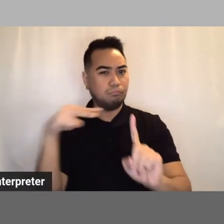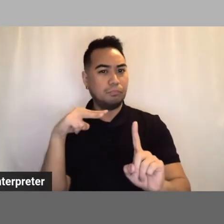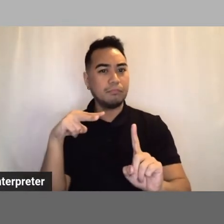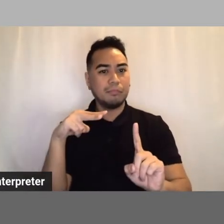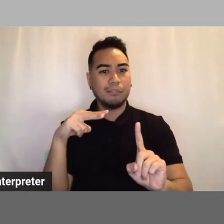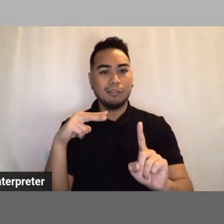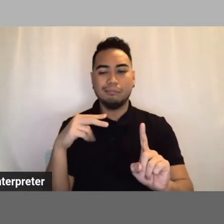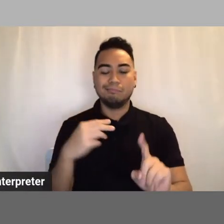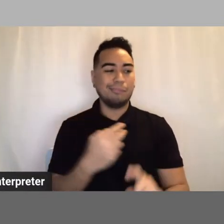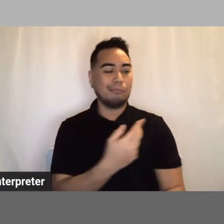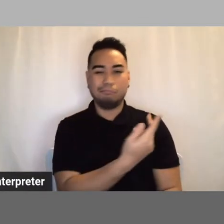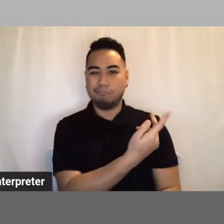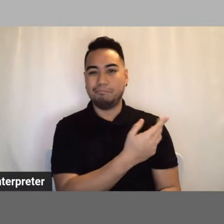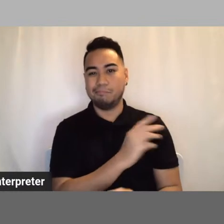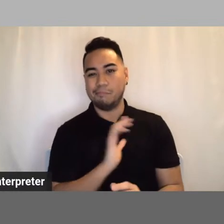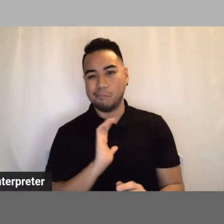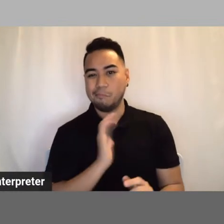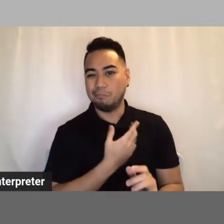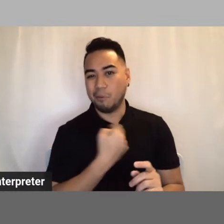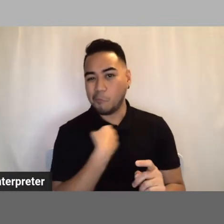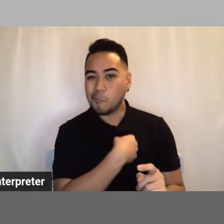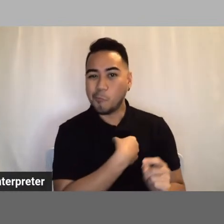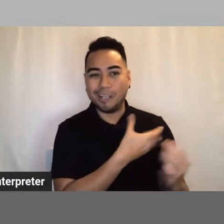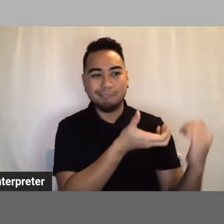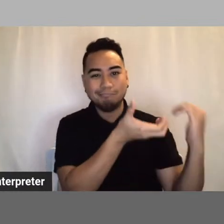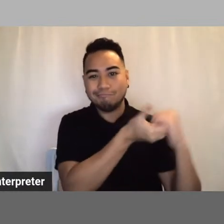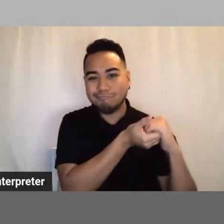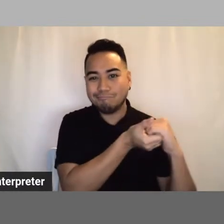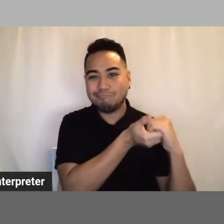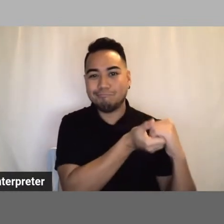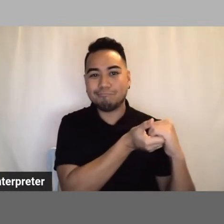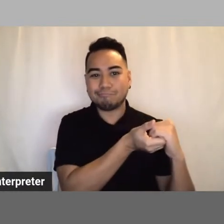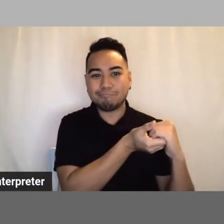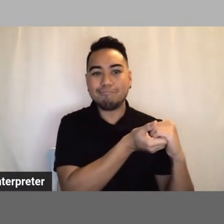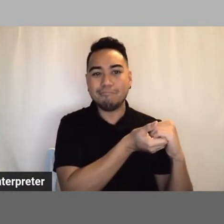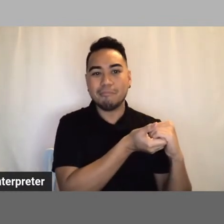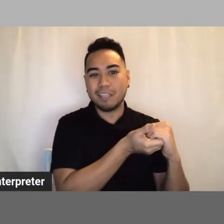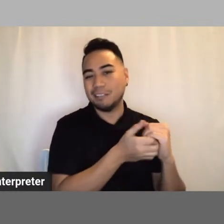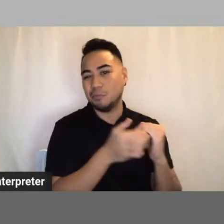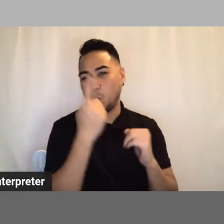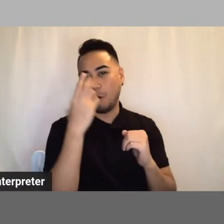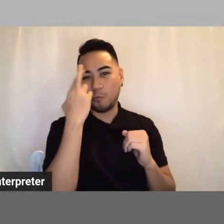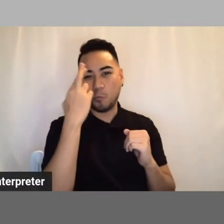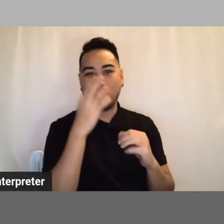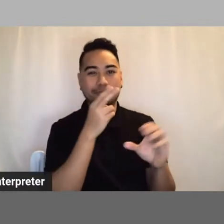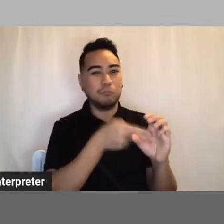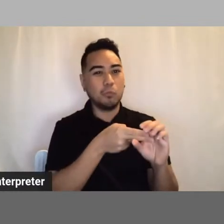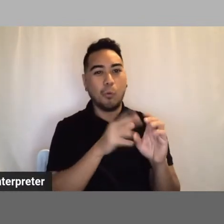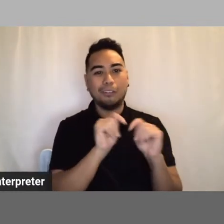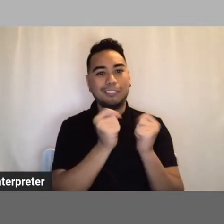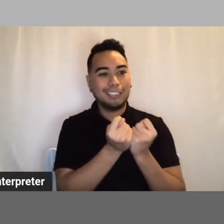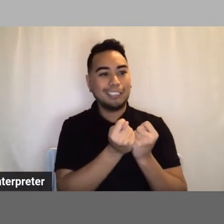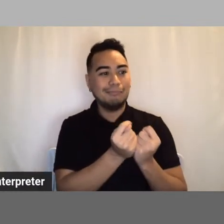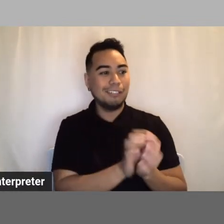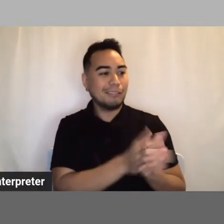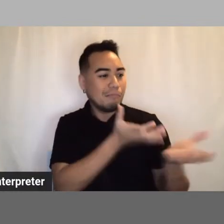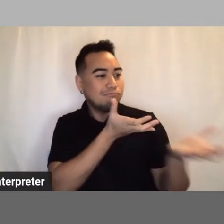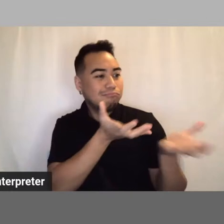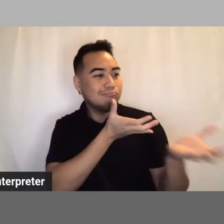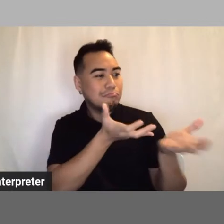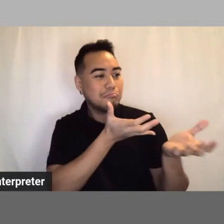at Convergence, and it's not an exaggeration to say that one of the main reasons I joined this team is to work with all of them and to learn from